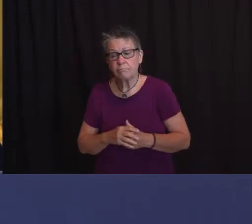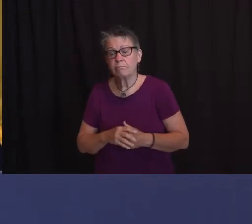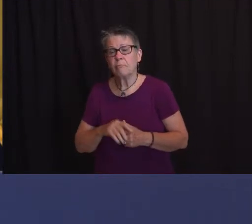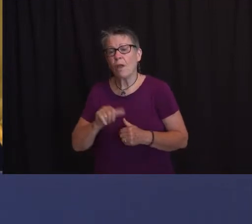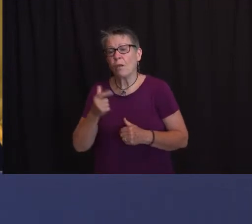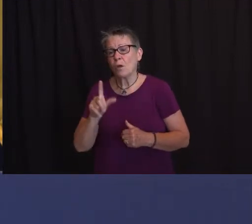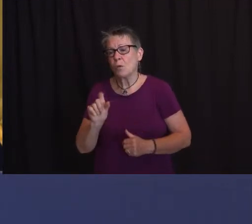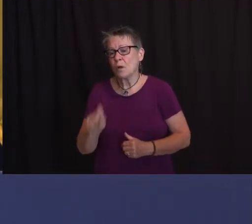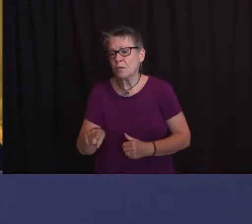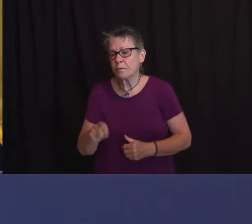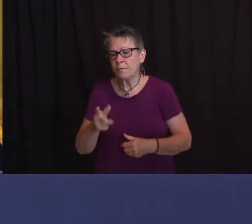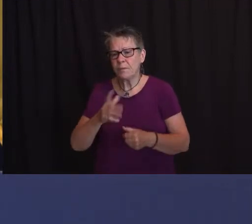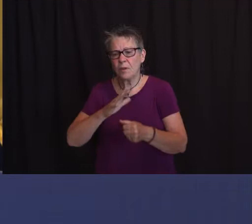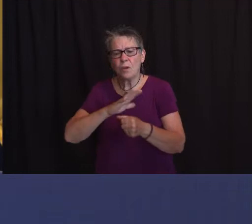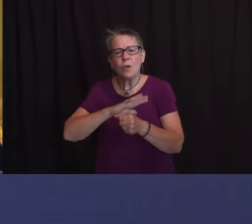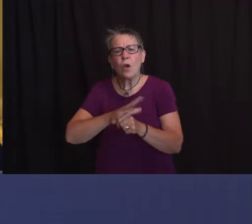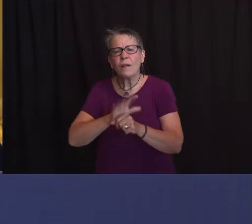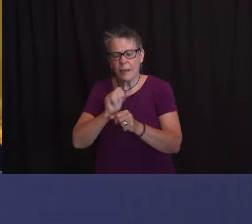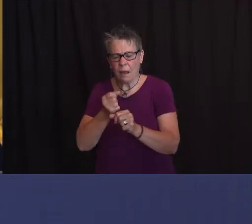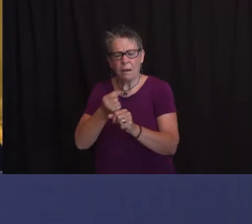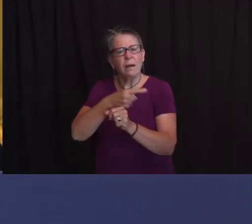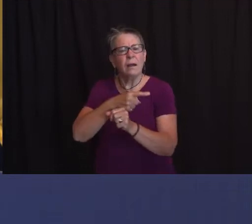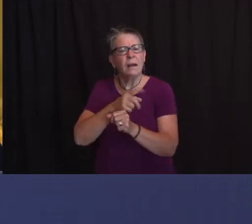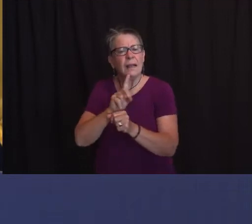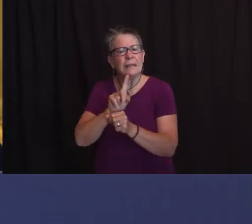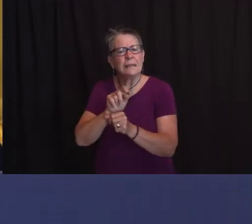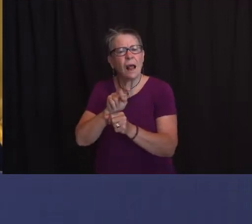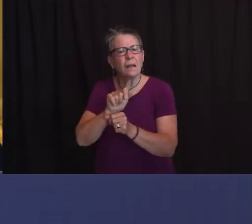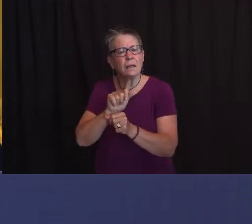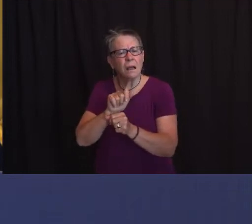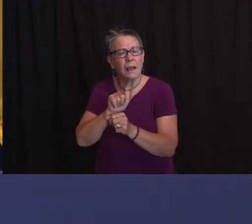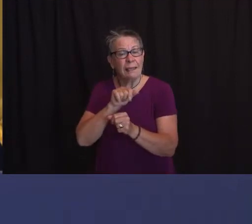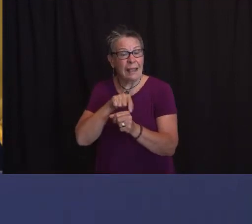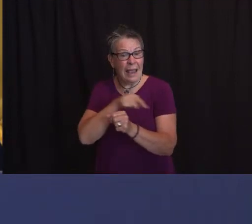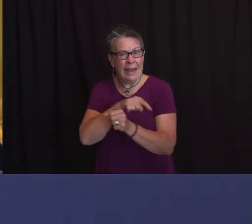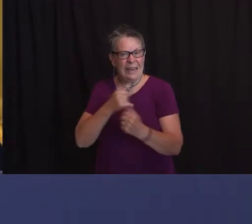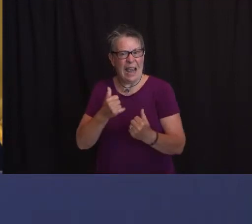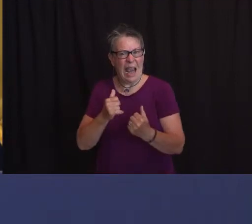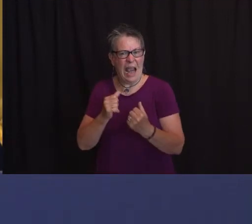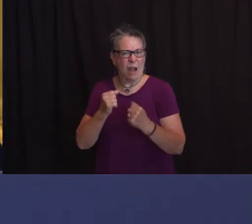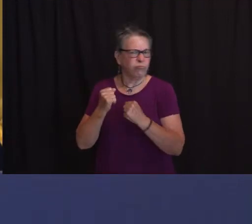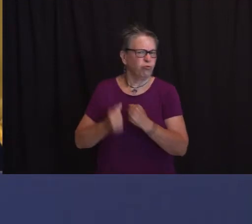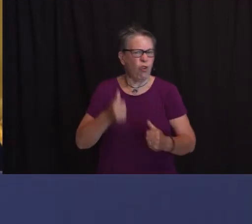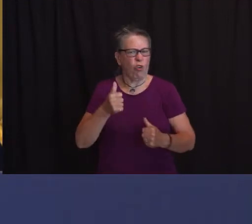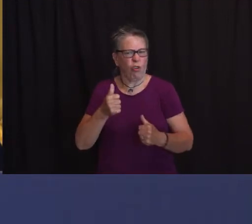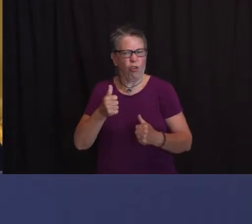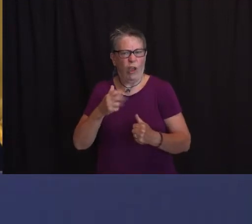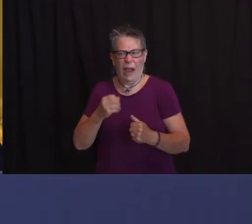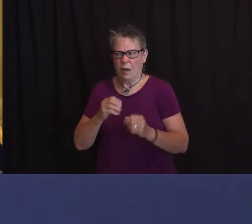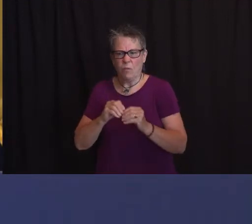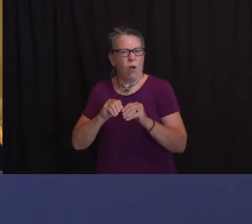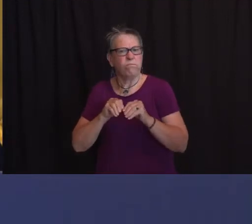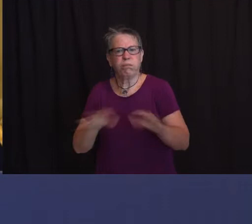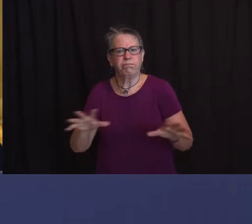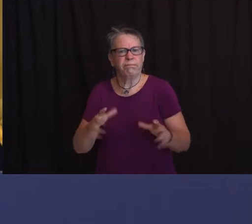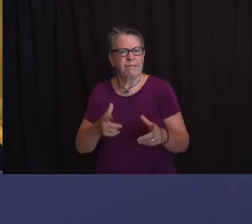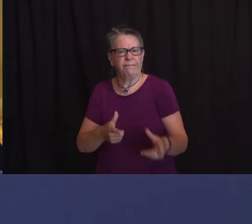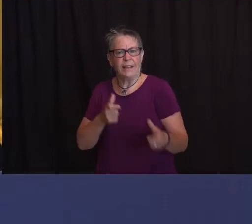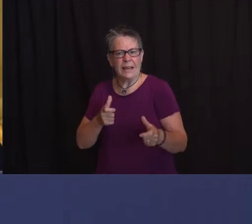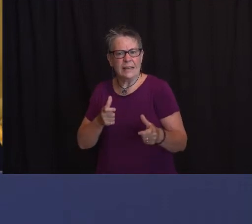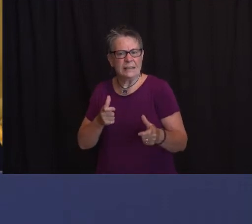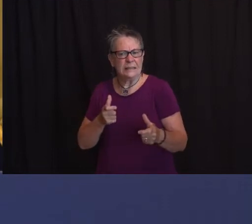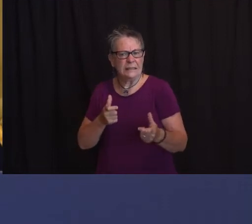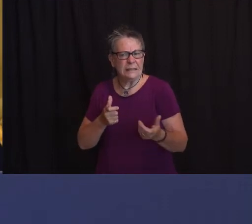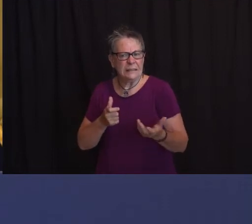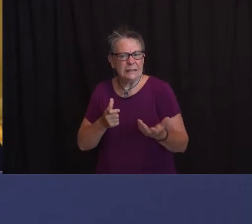also true here in New Jersey? And in what time period? Because the state dashboard currently shows the B117 strain. It has 40%